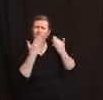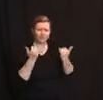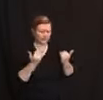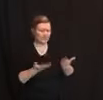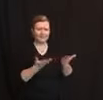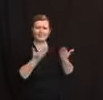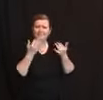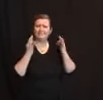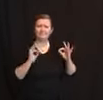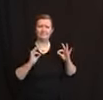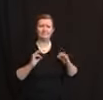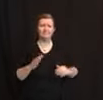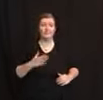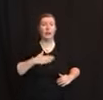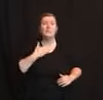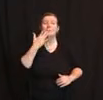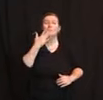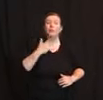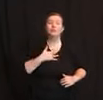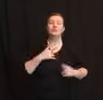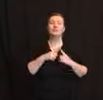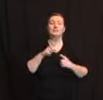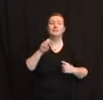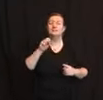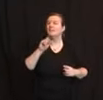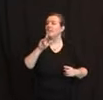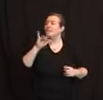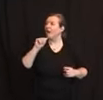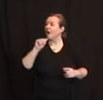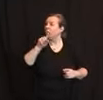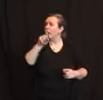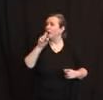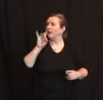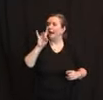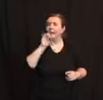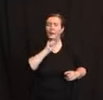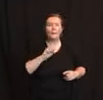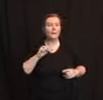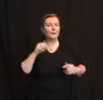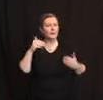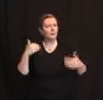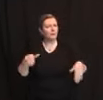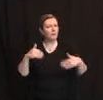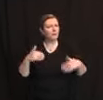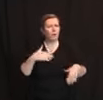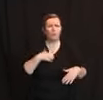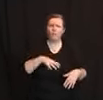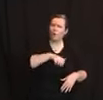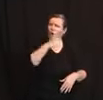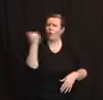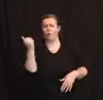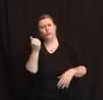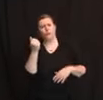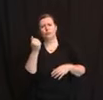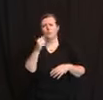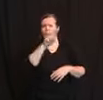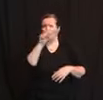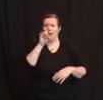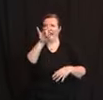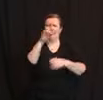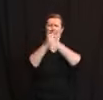happy birthday to Sylvia, 108 years old. And I too wish her another 108 plus years.